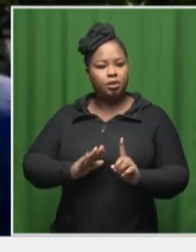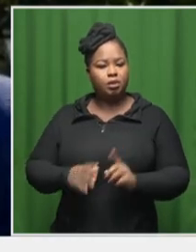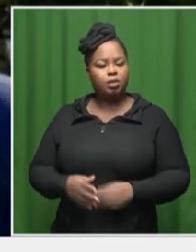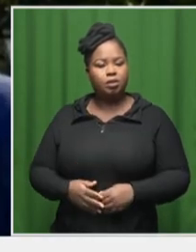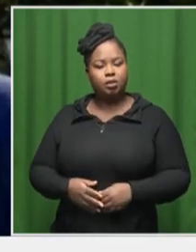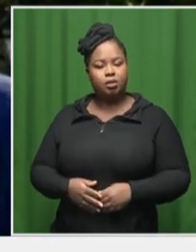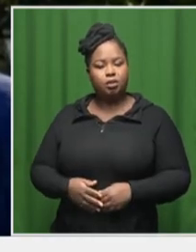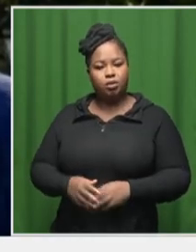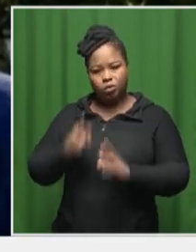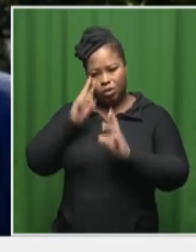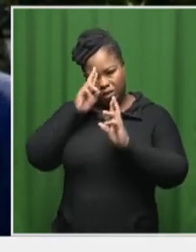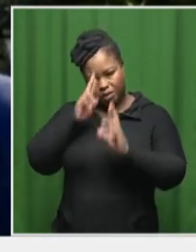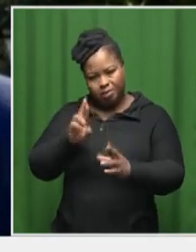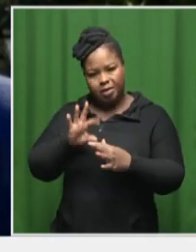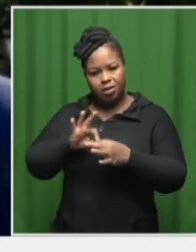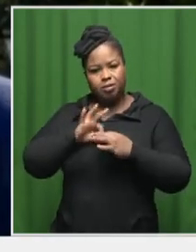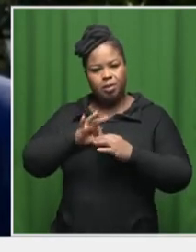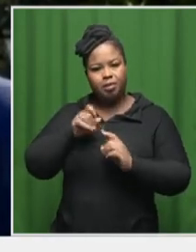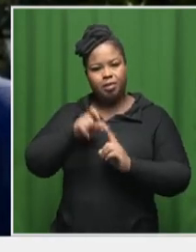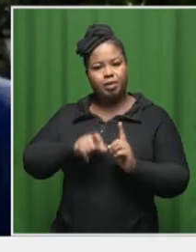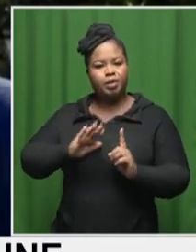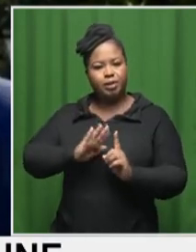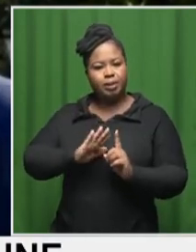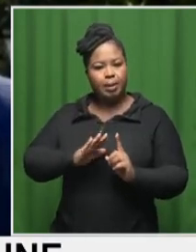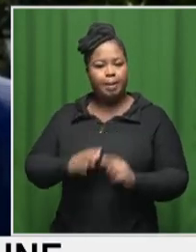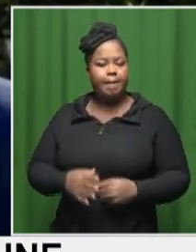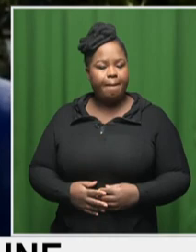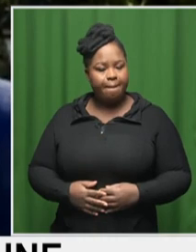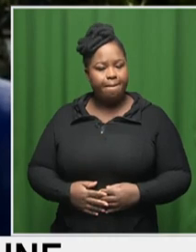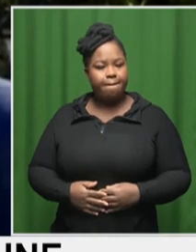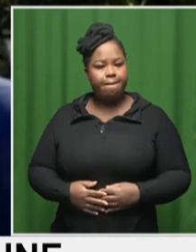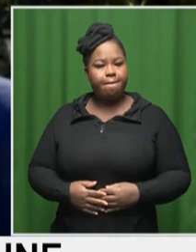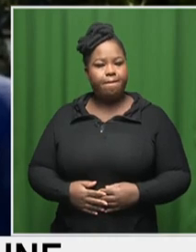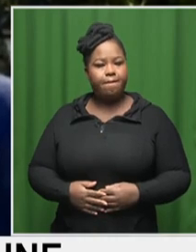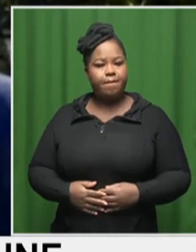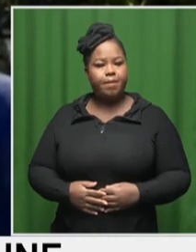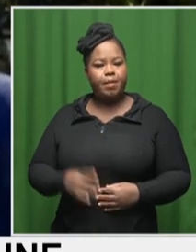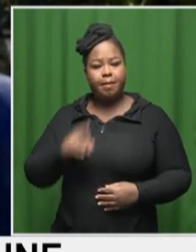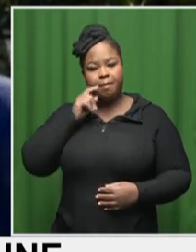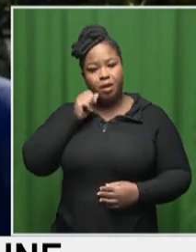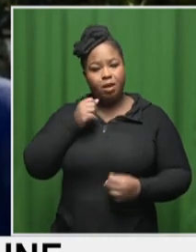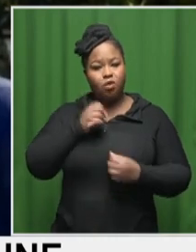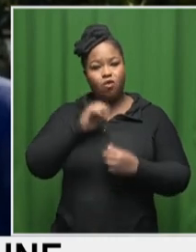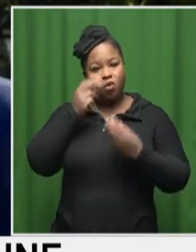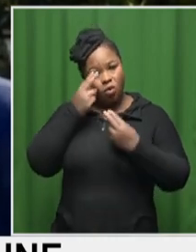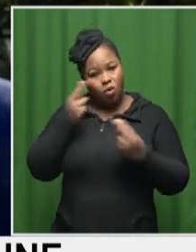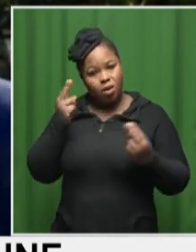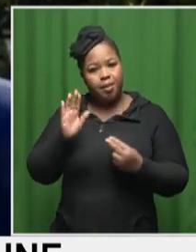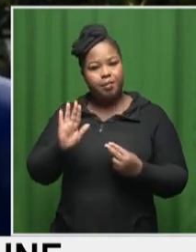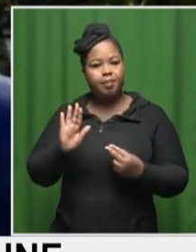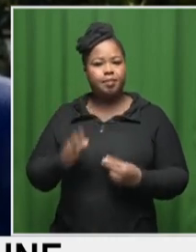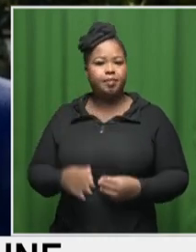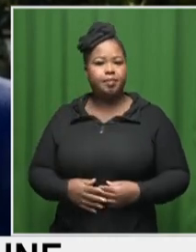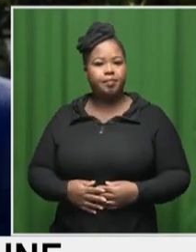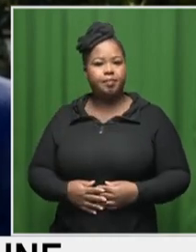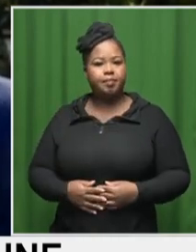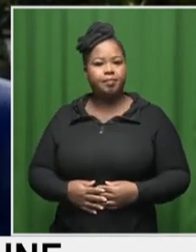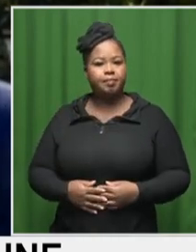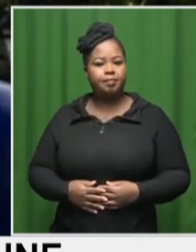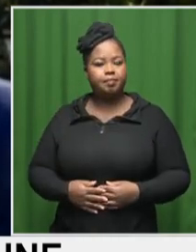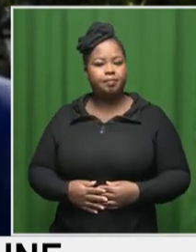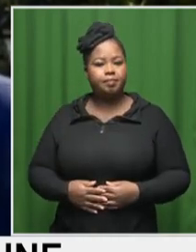respected. He was a man of honor. He was a man